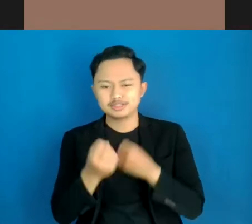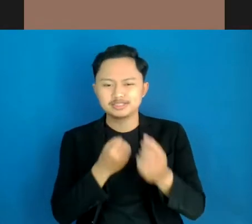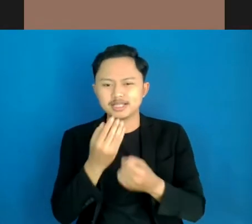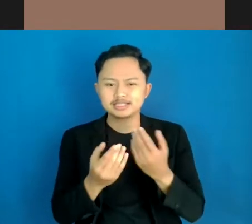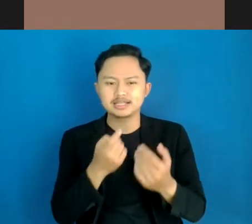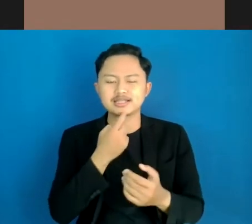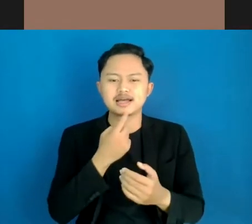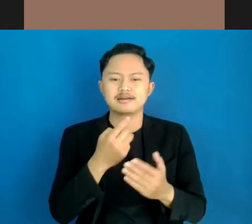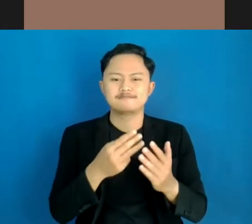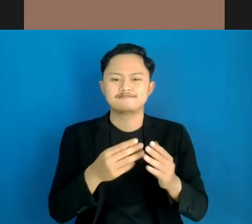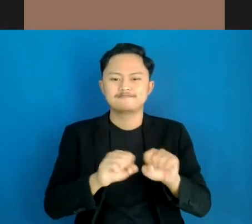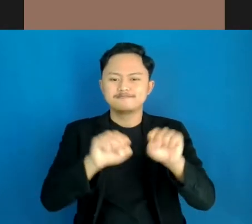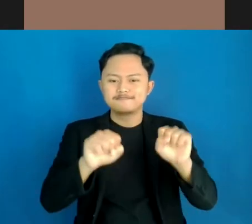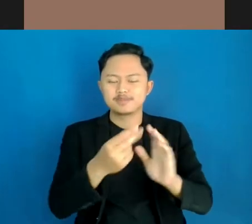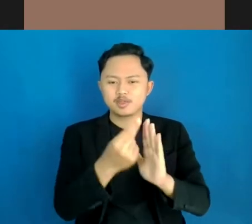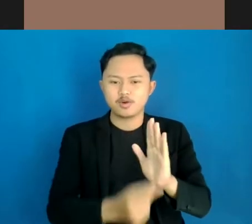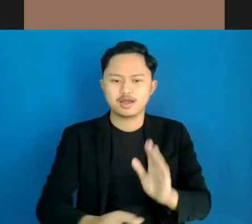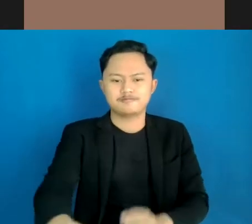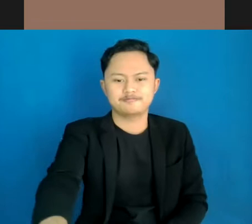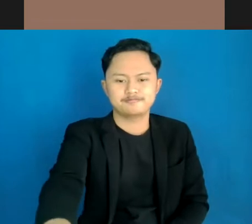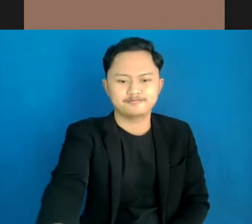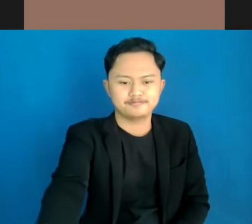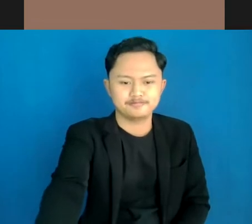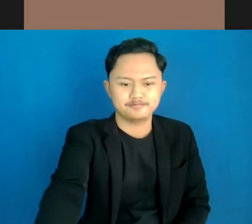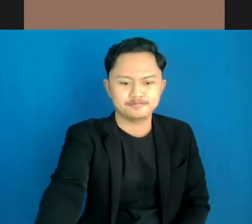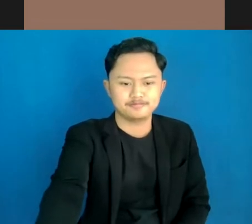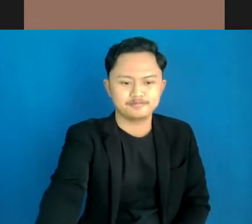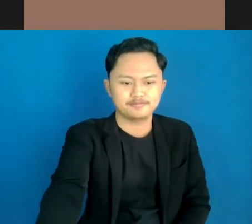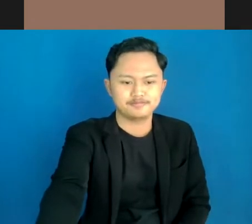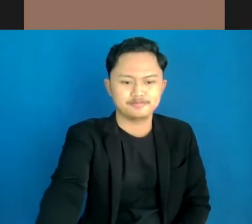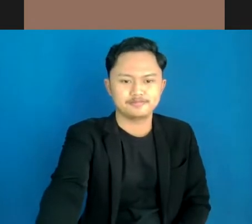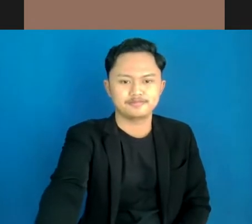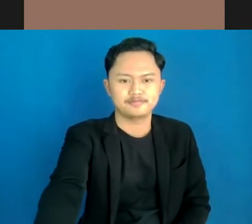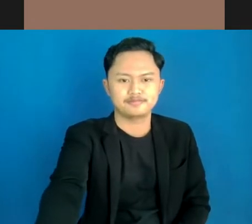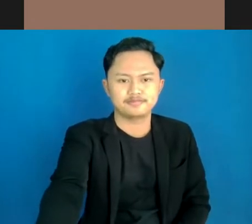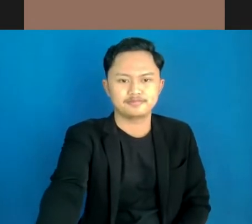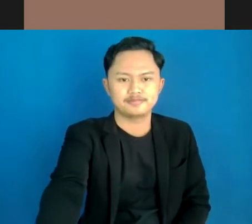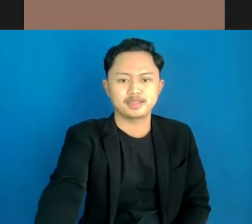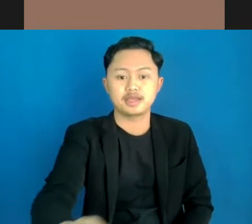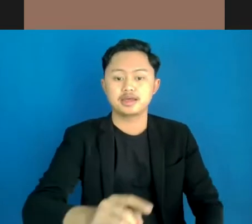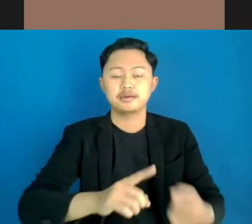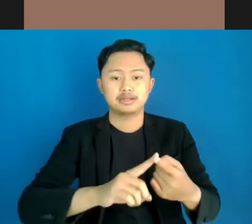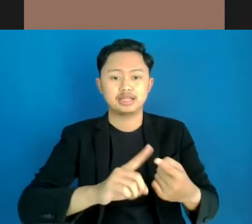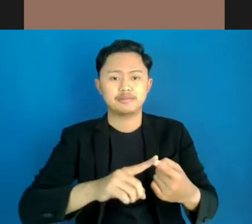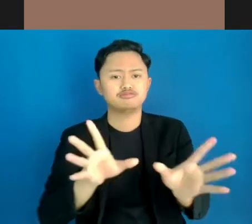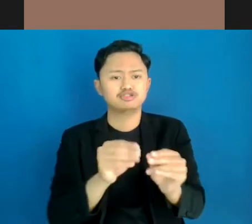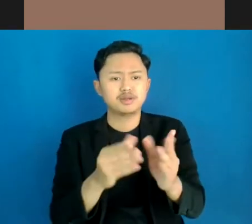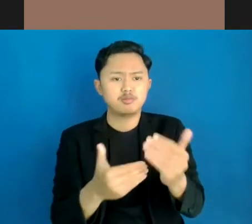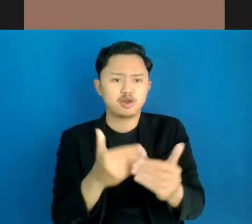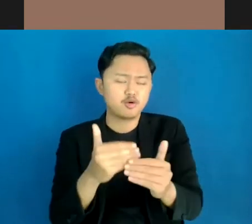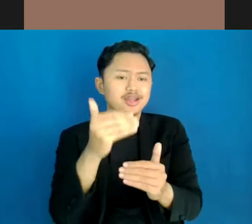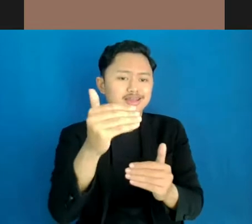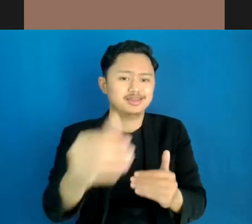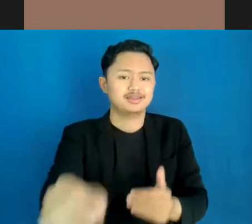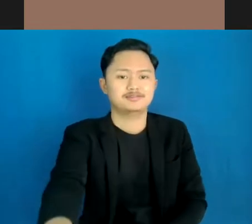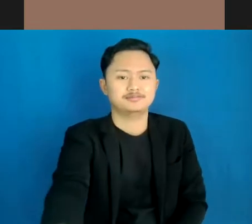Financing. When it comes to financing, there are two parts again. First one is, you wanted to multiply the numbers of electric buses